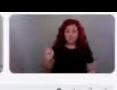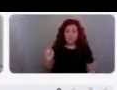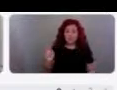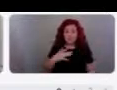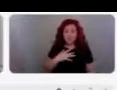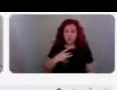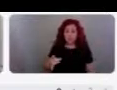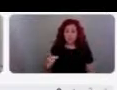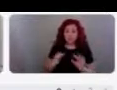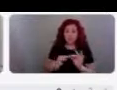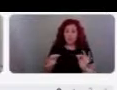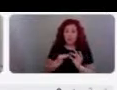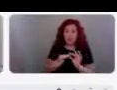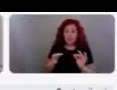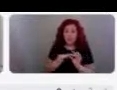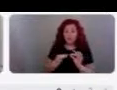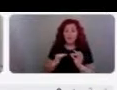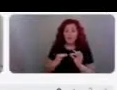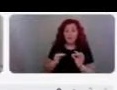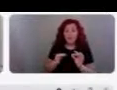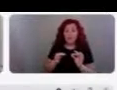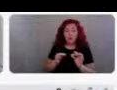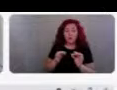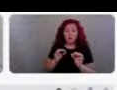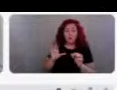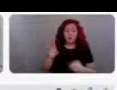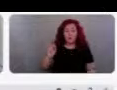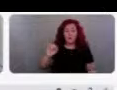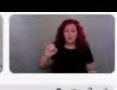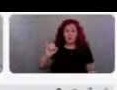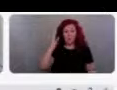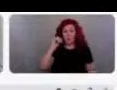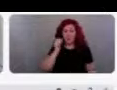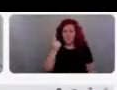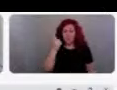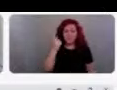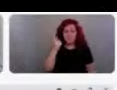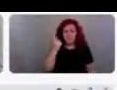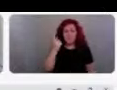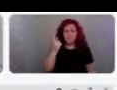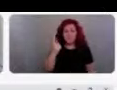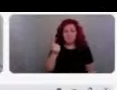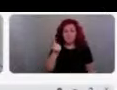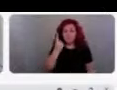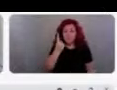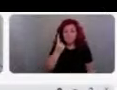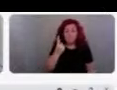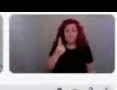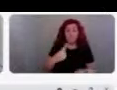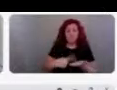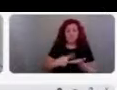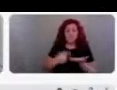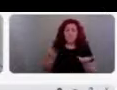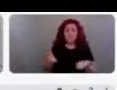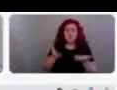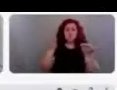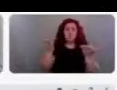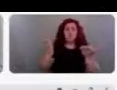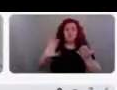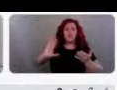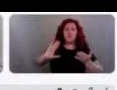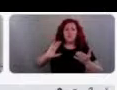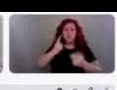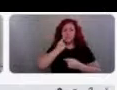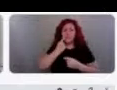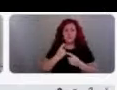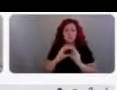partisan groupings as a community of interest and why it makes no sense despite sometimes being suggested in recent meetings other speakers